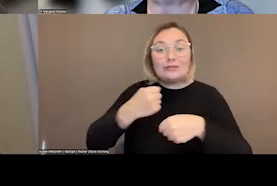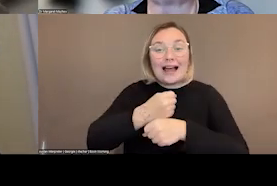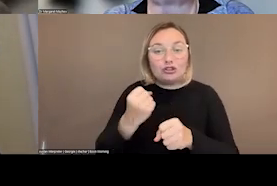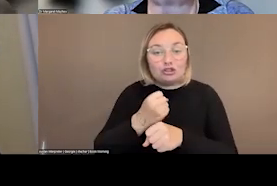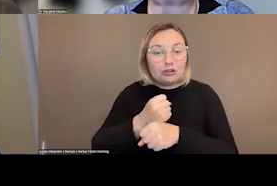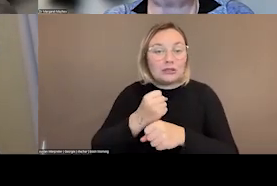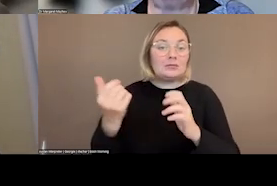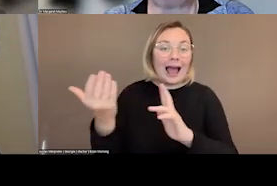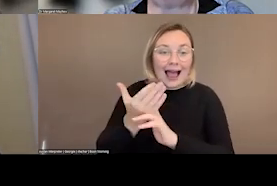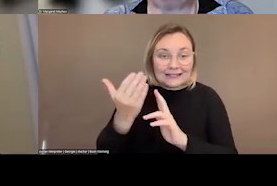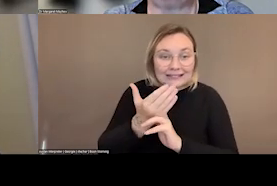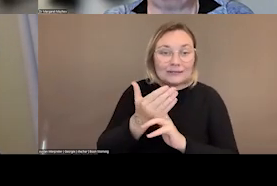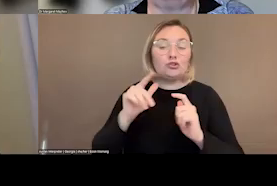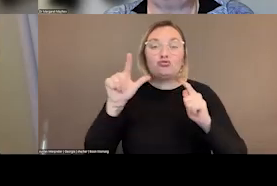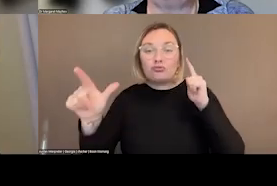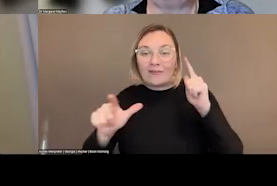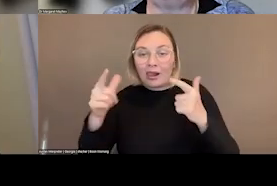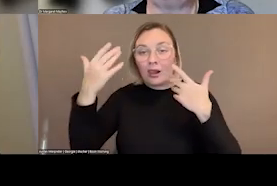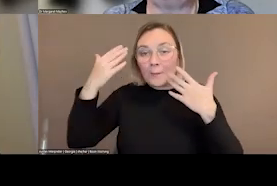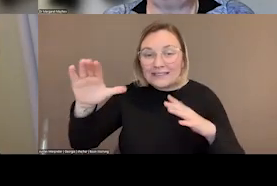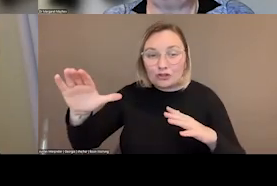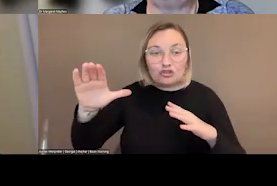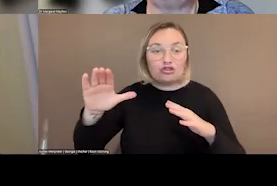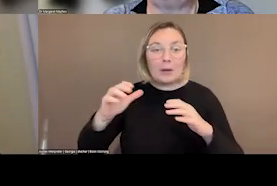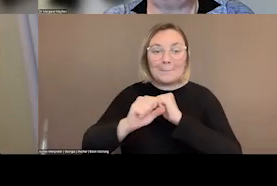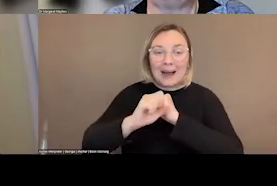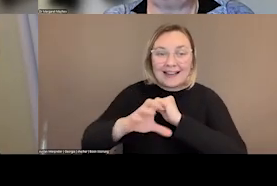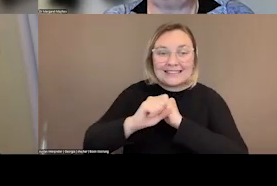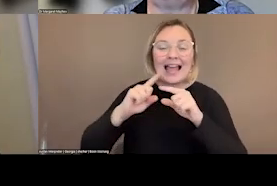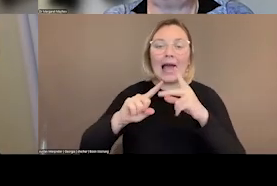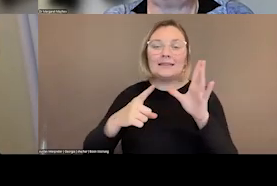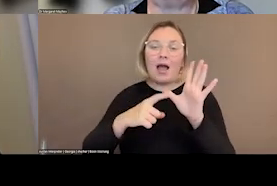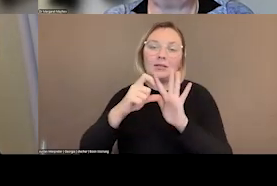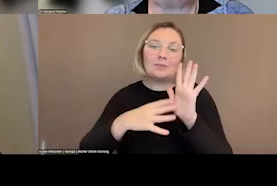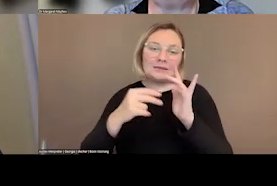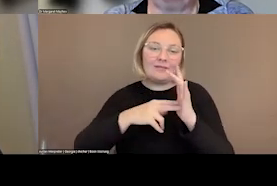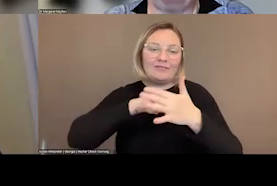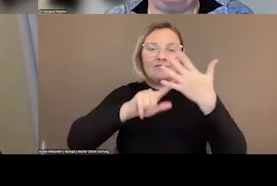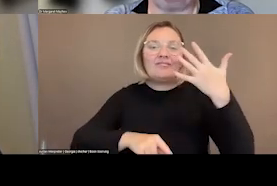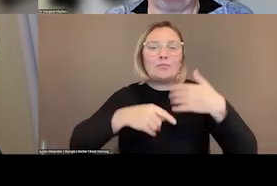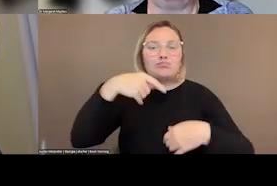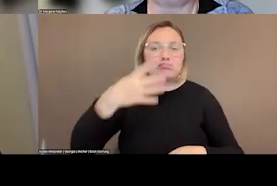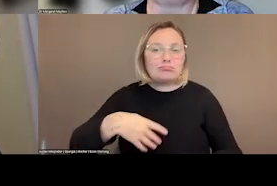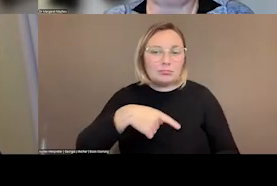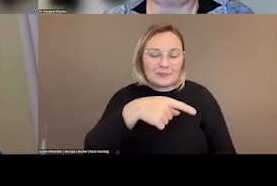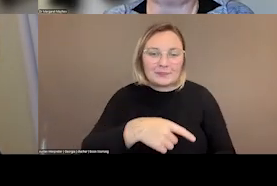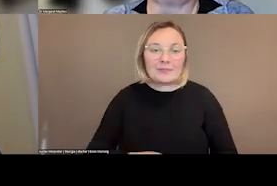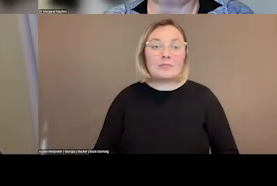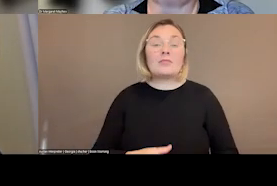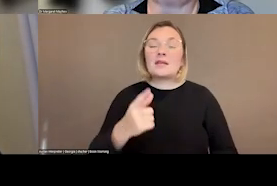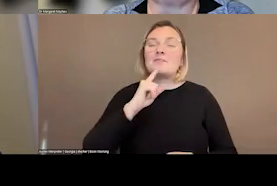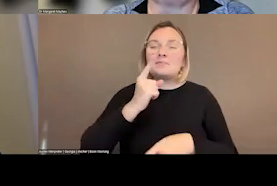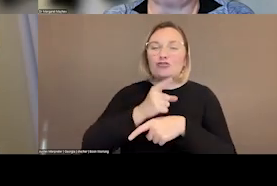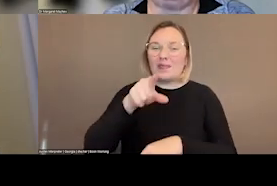access costs, Yep. travel and accommodation costs, marketing, and then administration costs. Yep. Yep. Um, and as